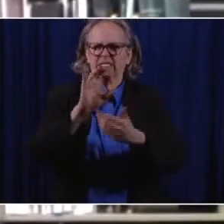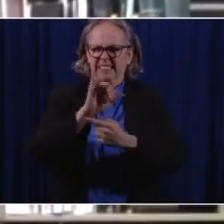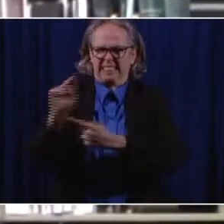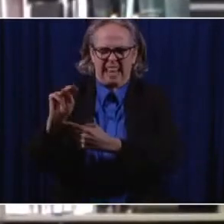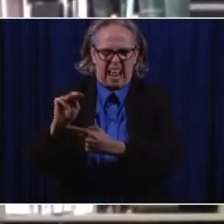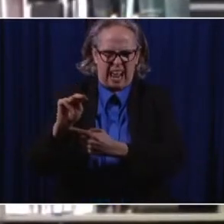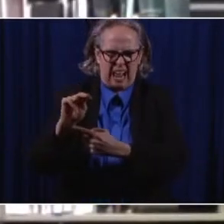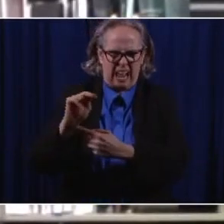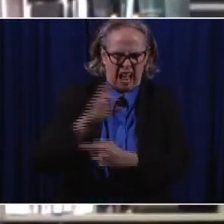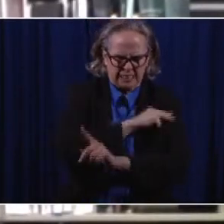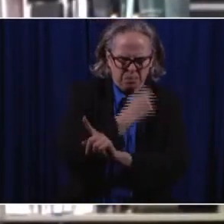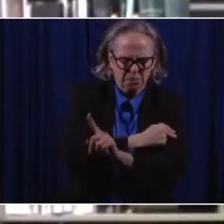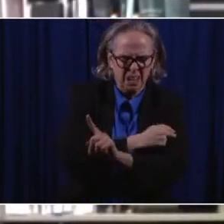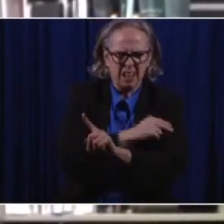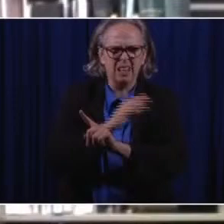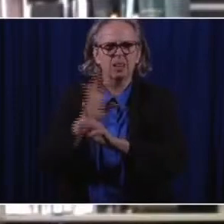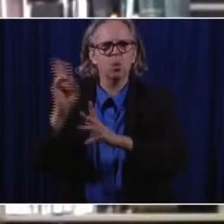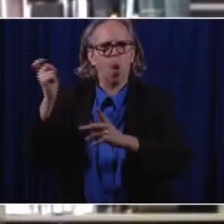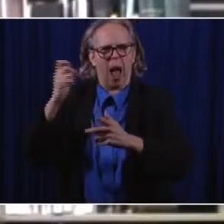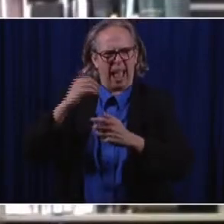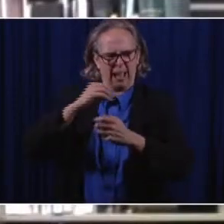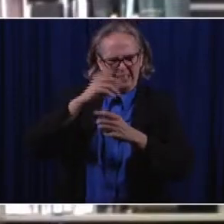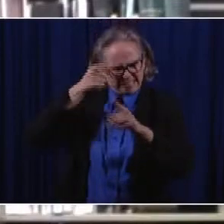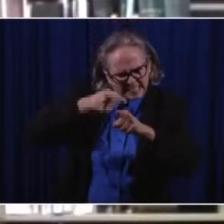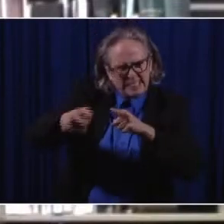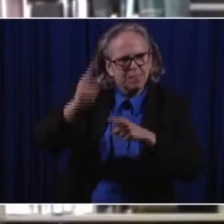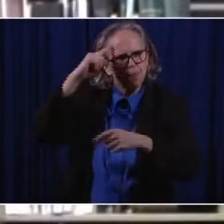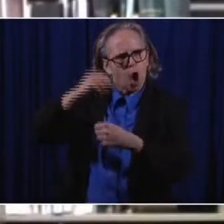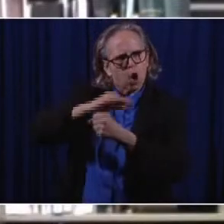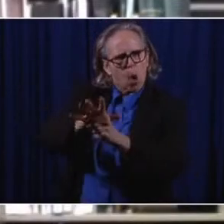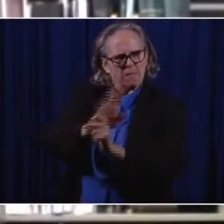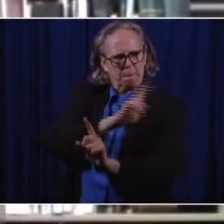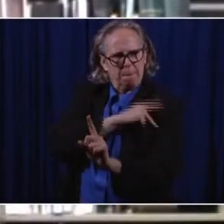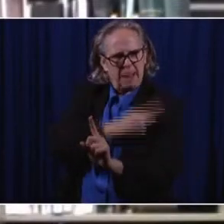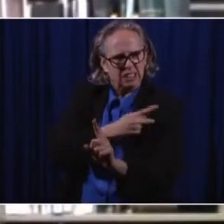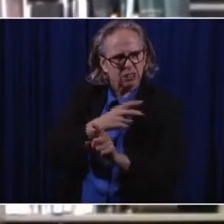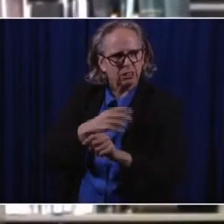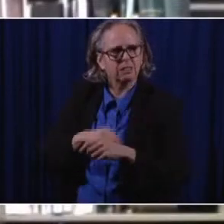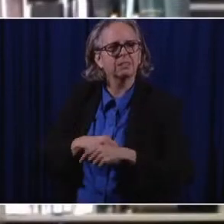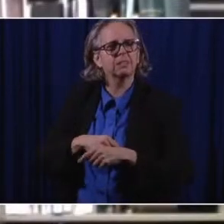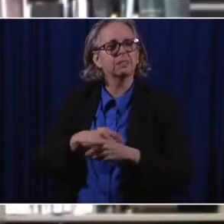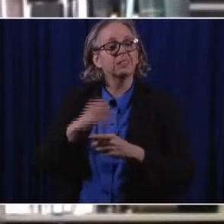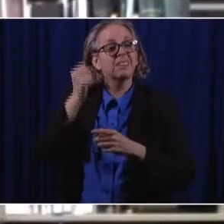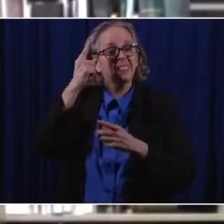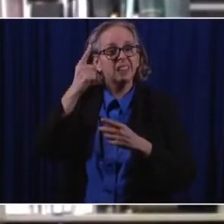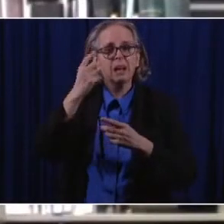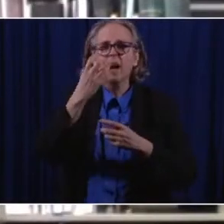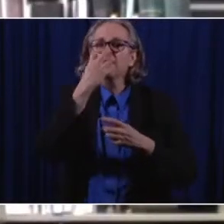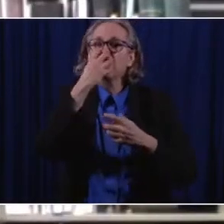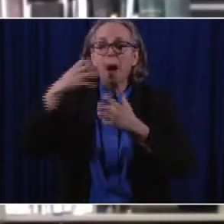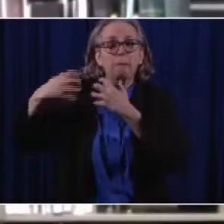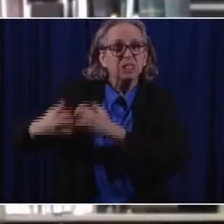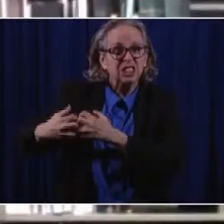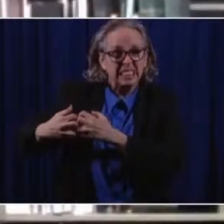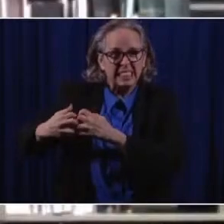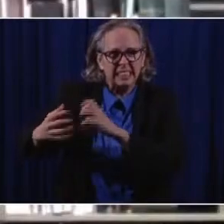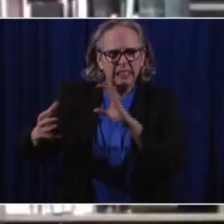ICU unit. He is still on a ventilator. This is 2 weeks and 2